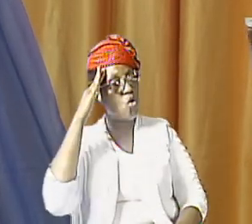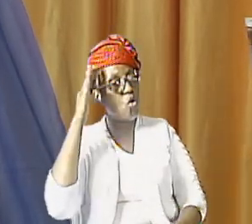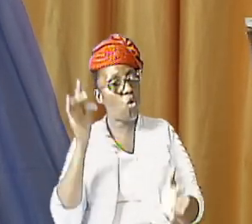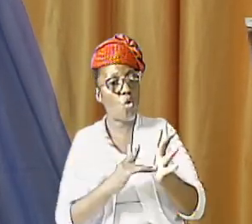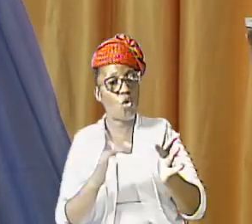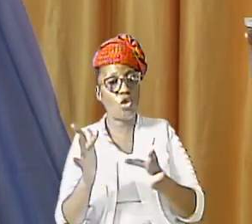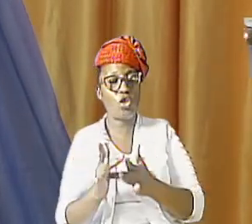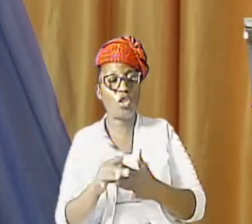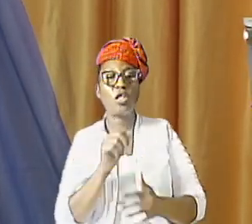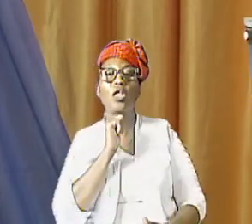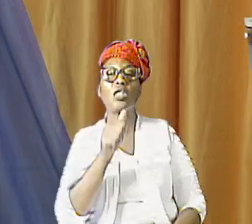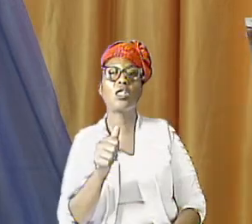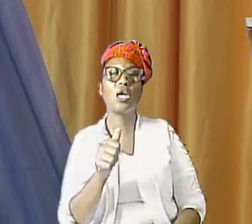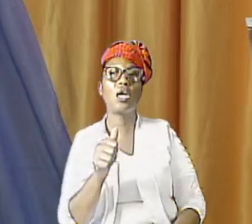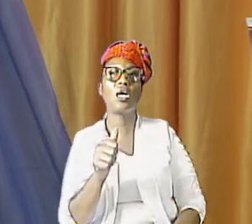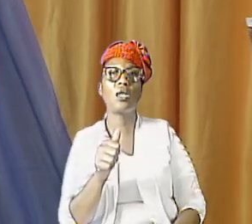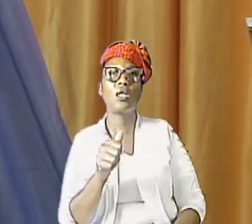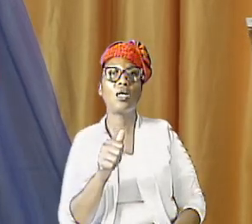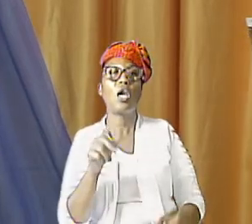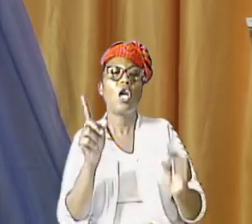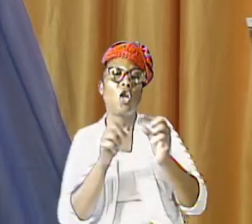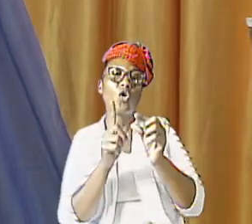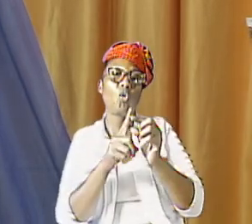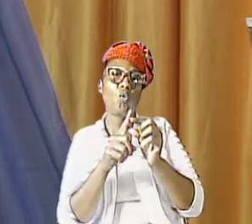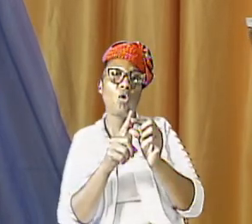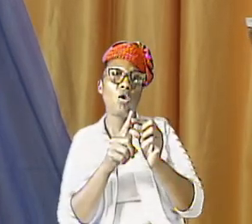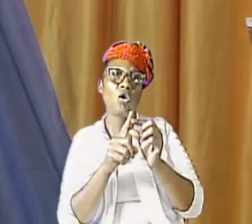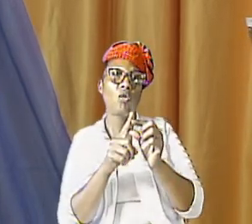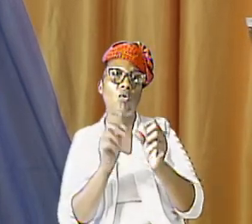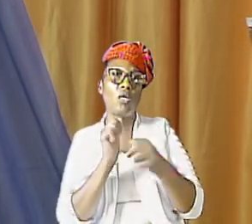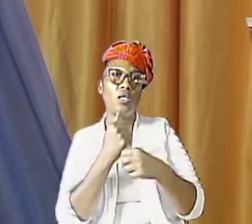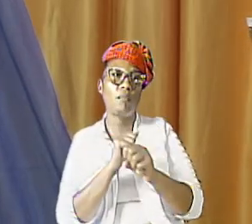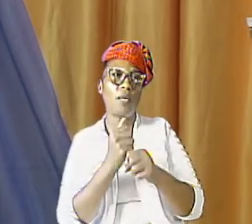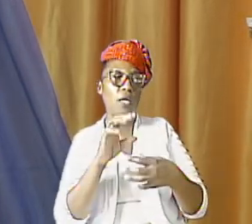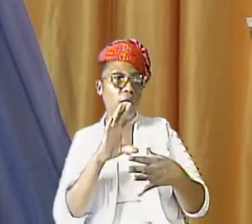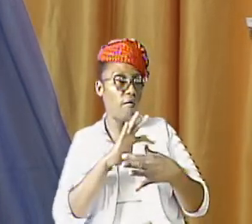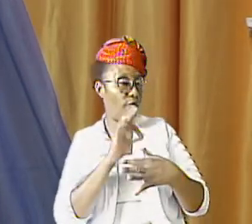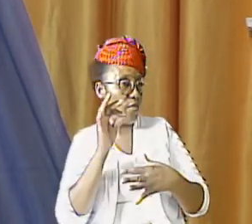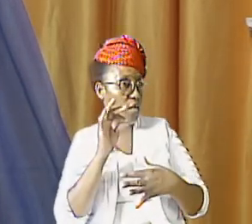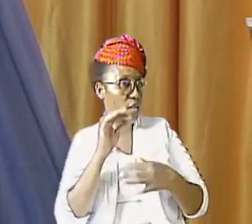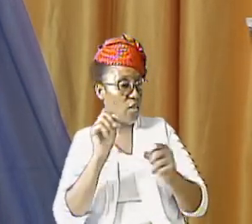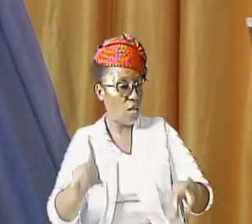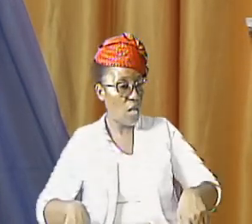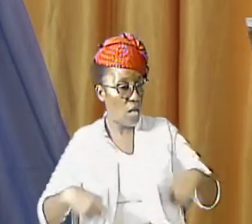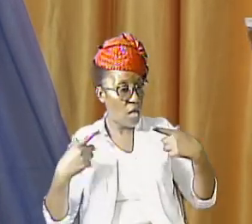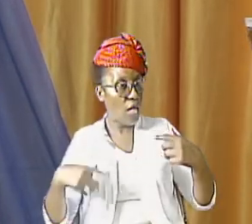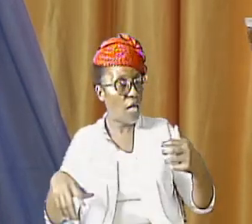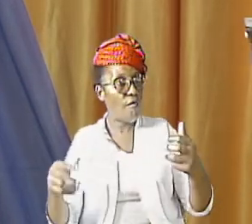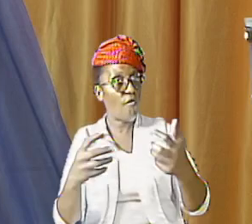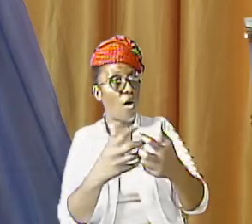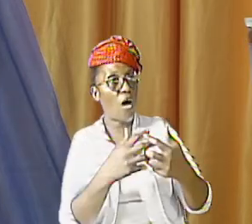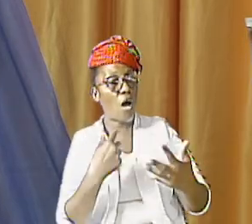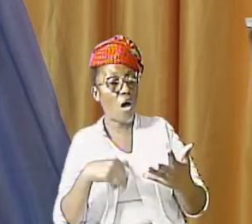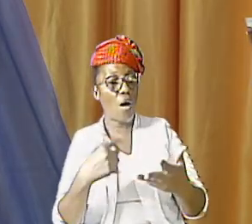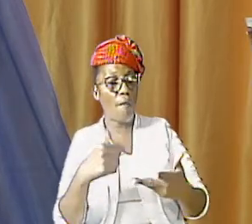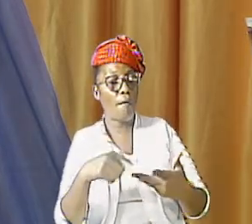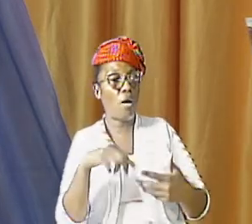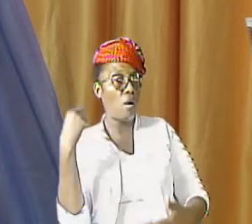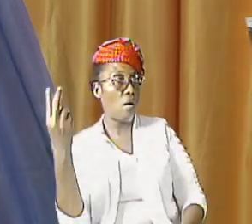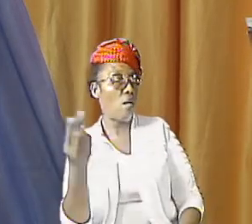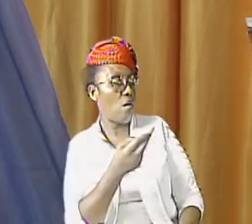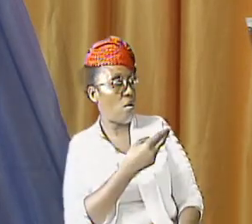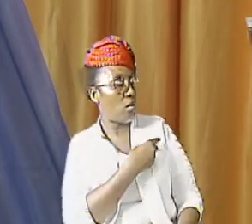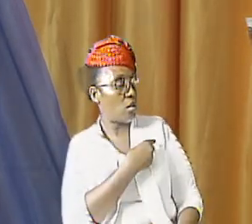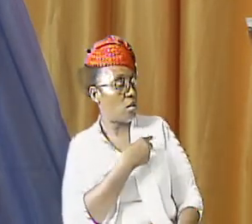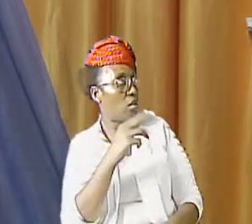not. Jumping down, it says, and the Word was made flesh and dwelt among us. So